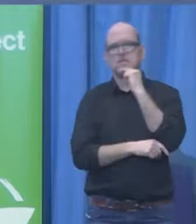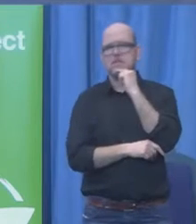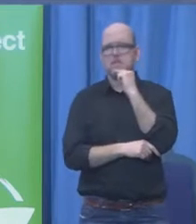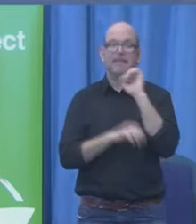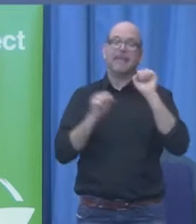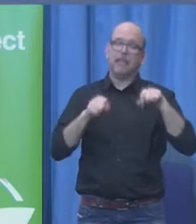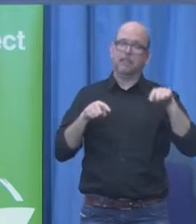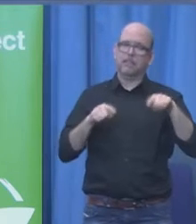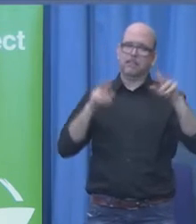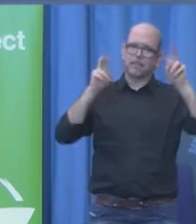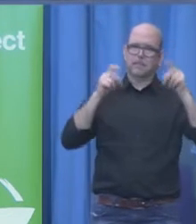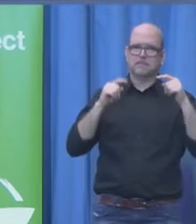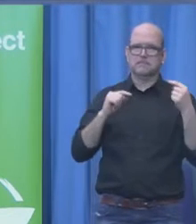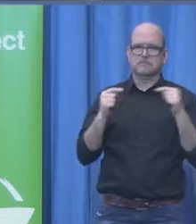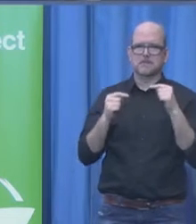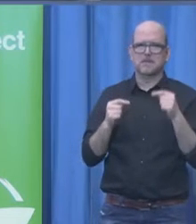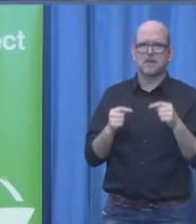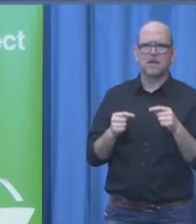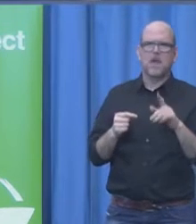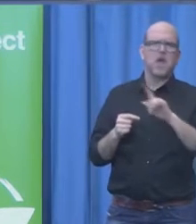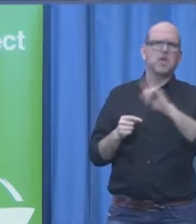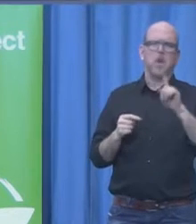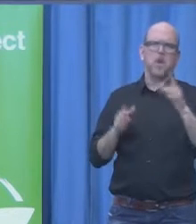informal settings in which